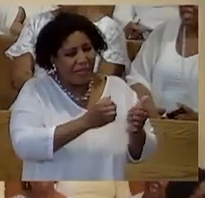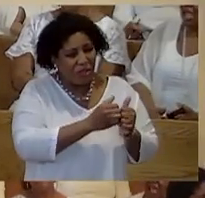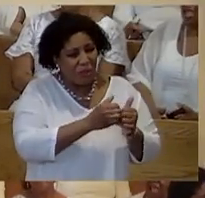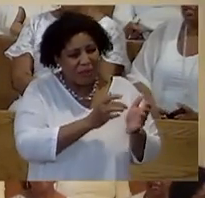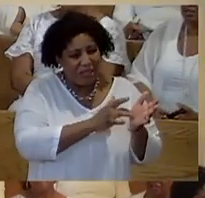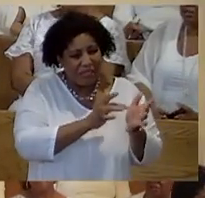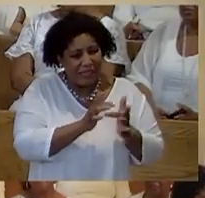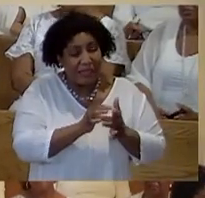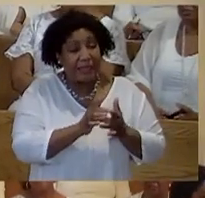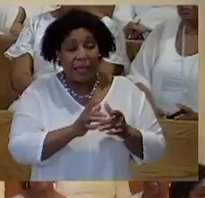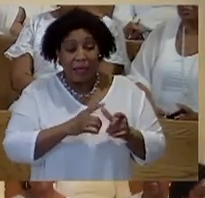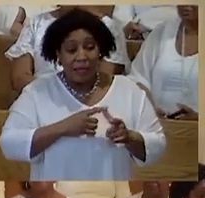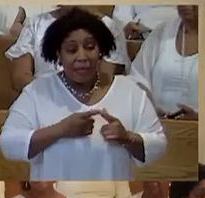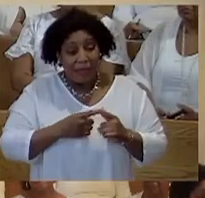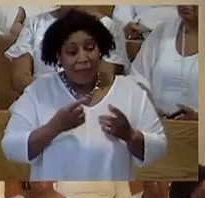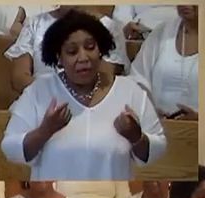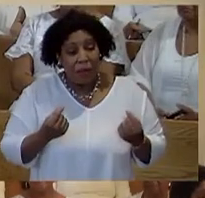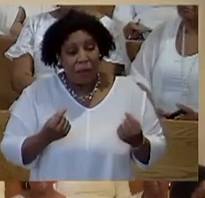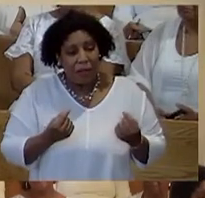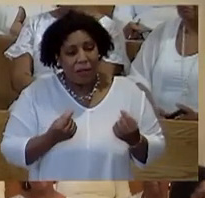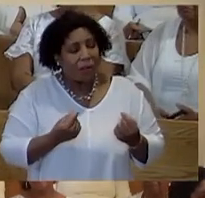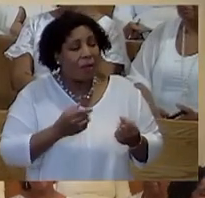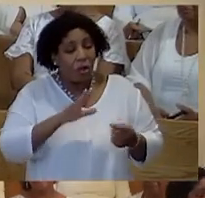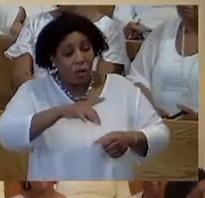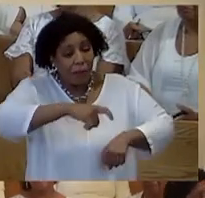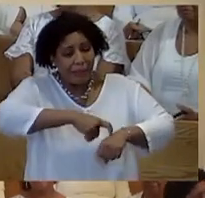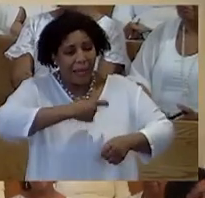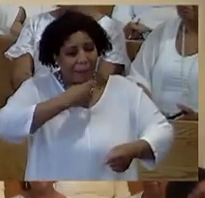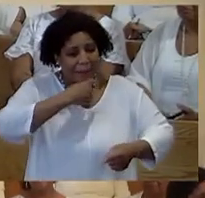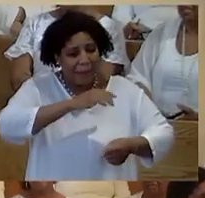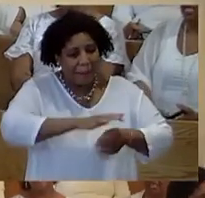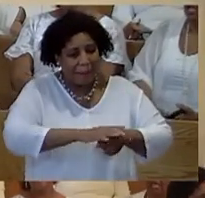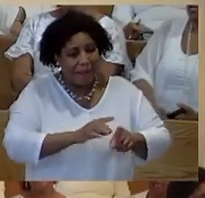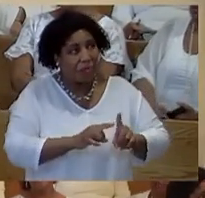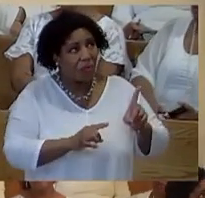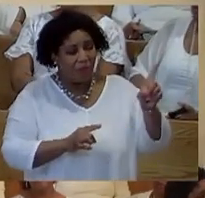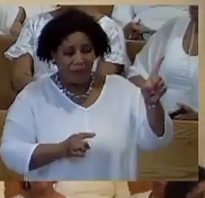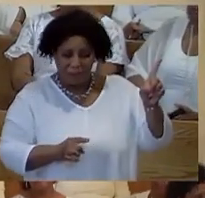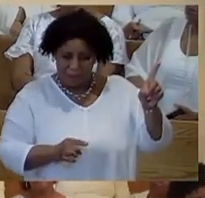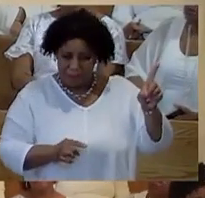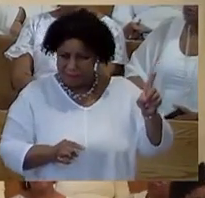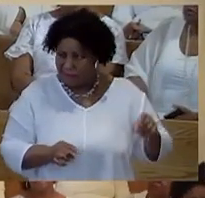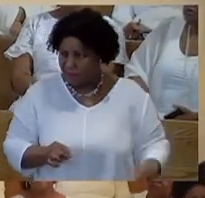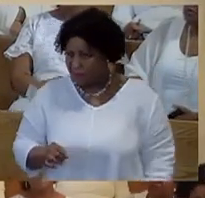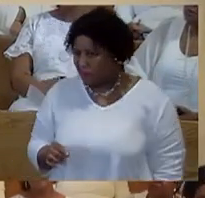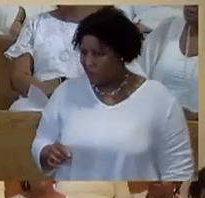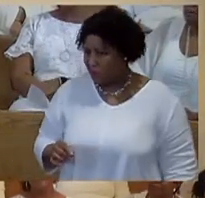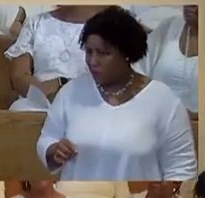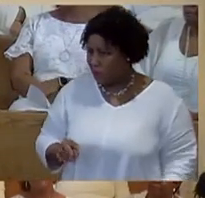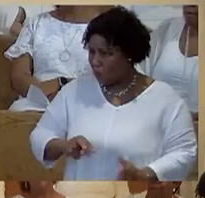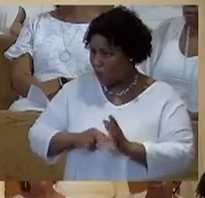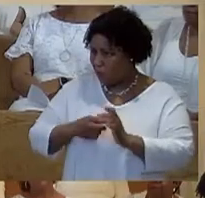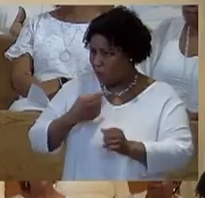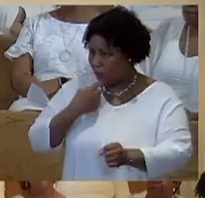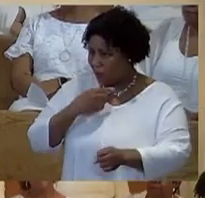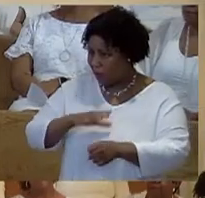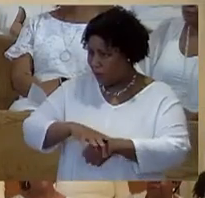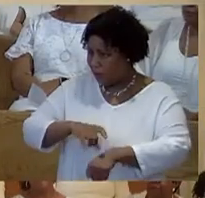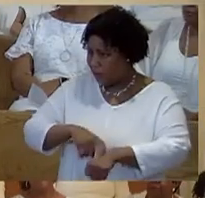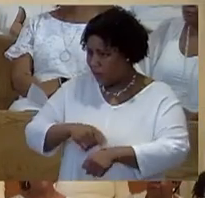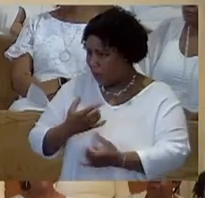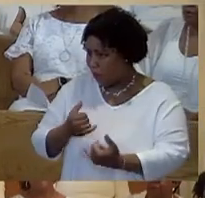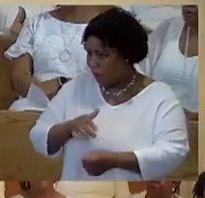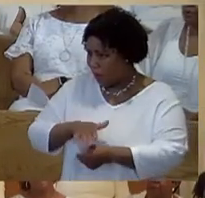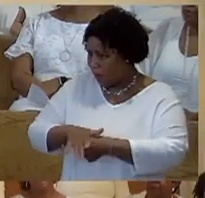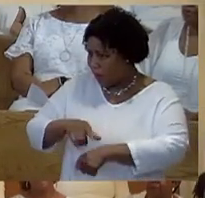Jesus, and then you need to commit your time to the Lord. And he said, Reverend, what do you mean commit my time? I ain't got enough time